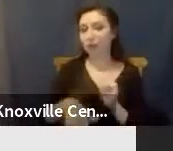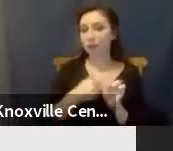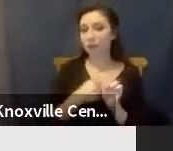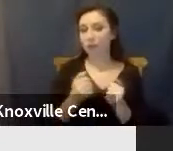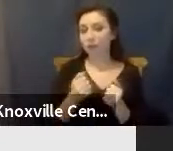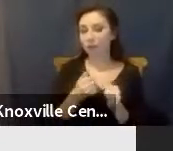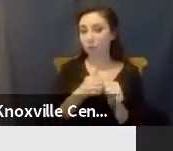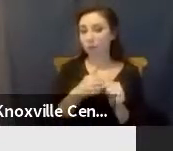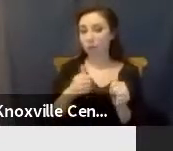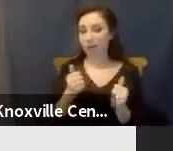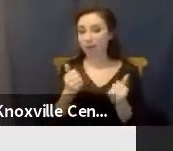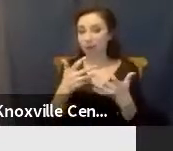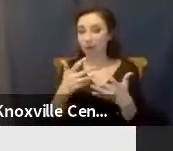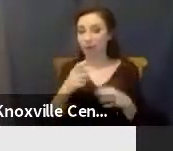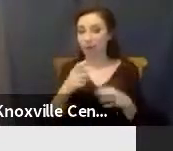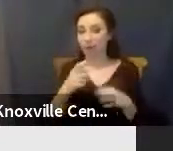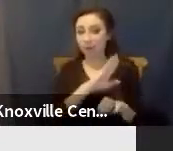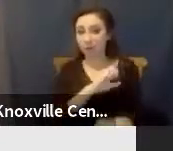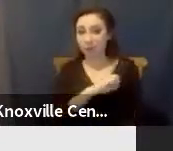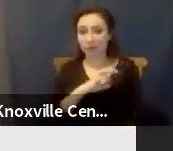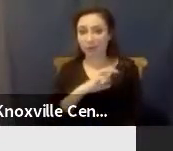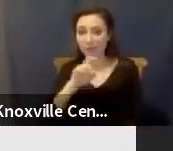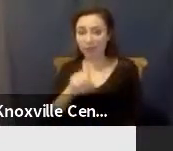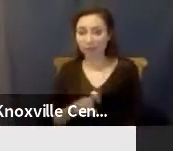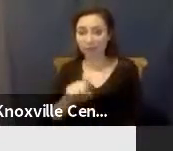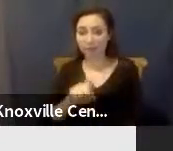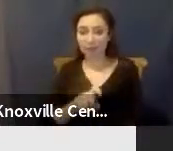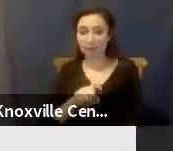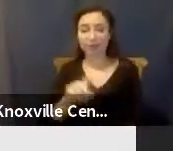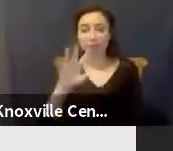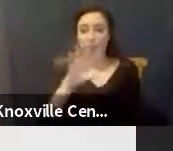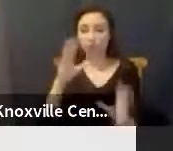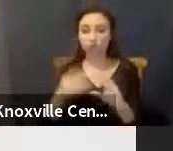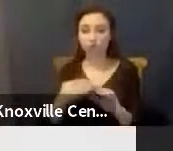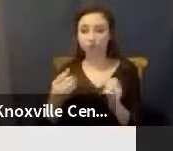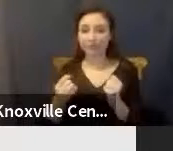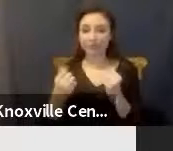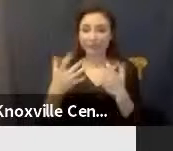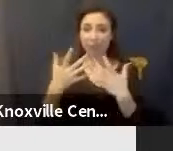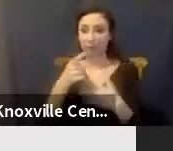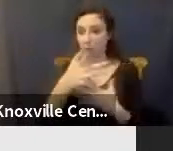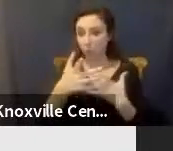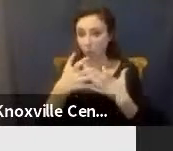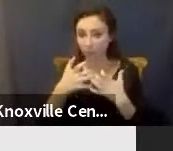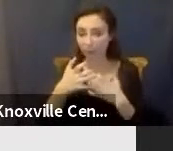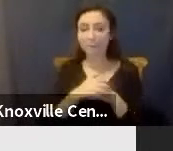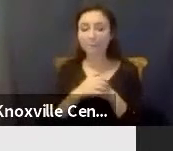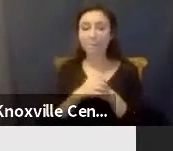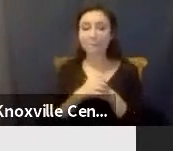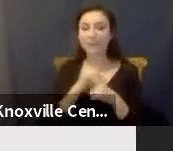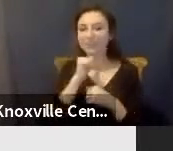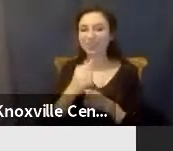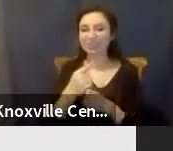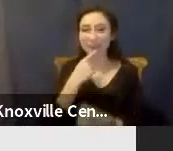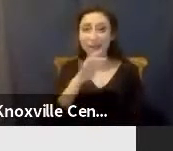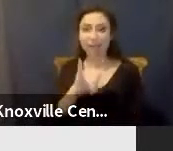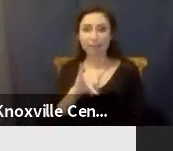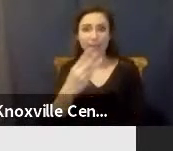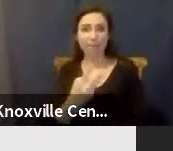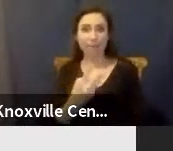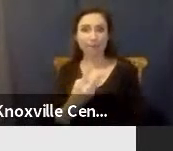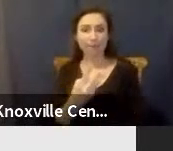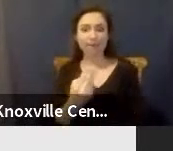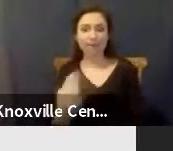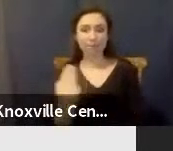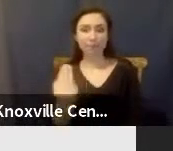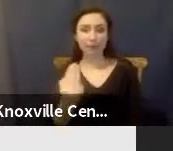of time your staff needs to put it all together by however much you want. But rather than saying on the Monday,